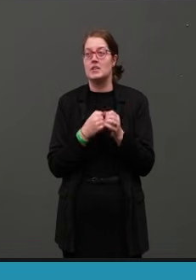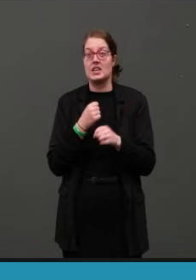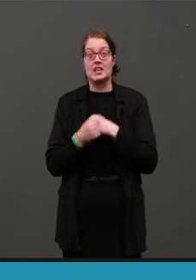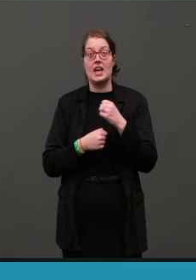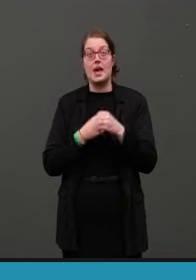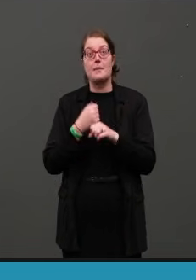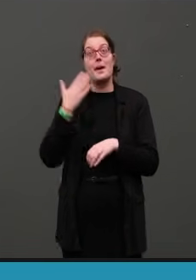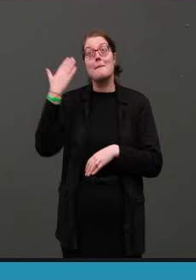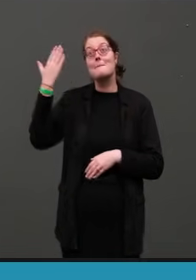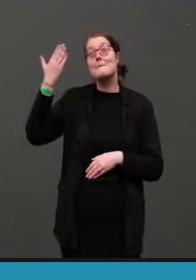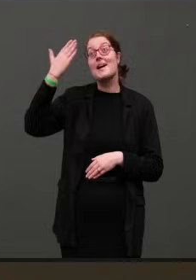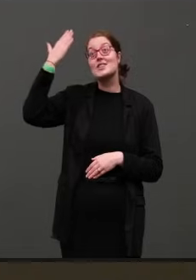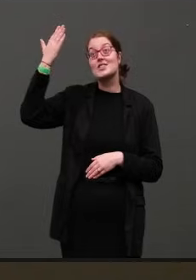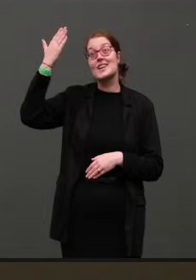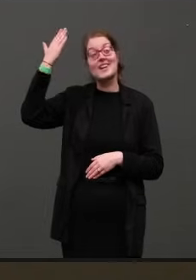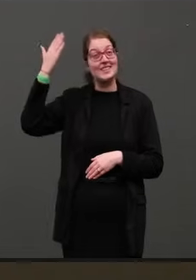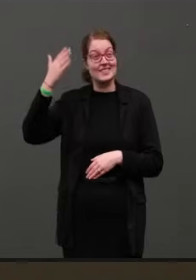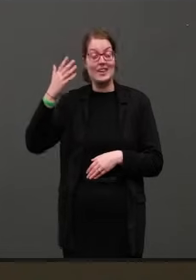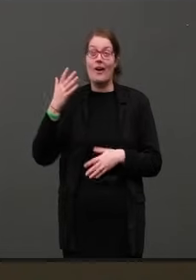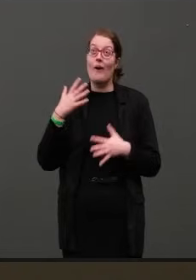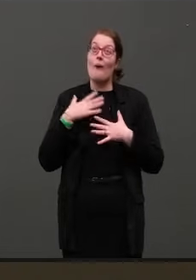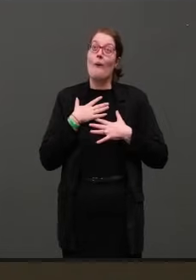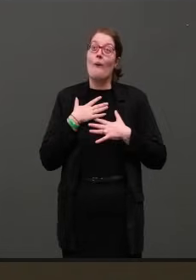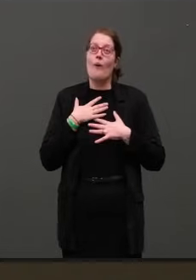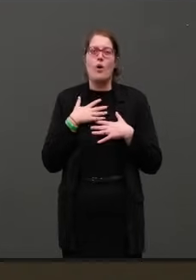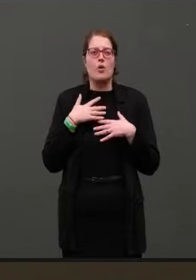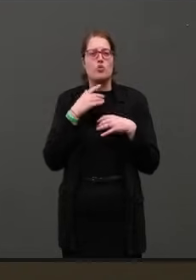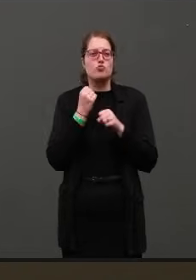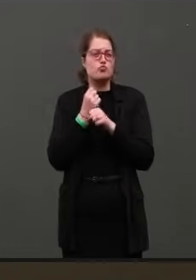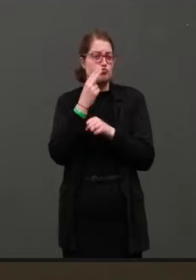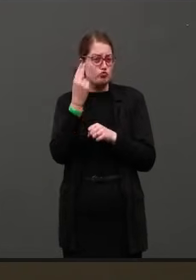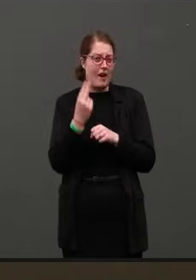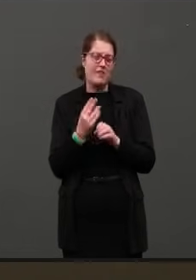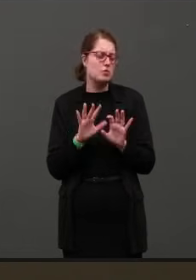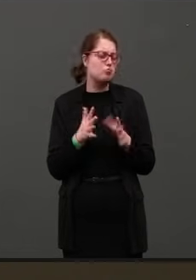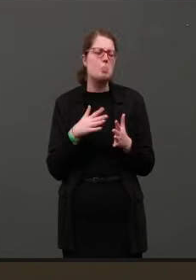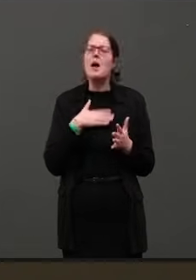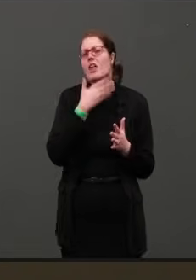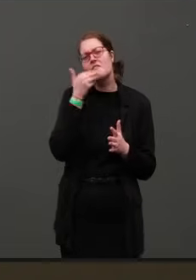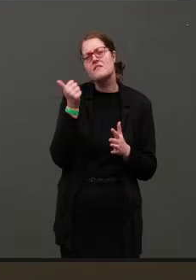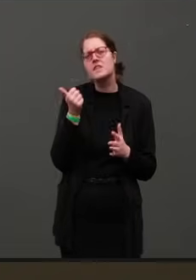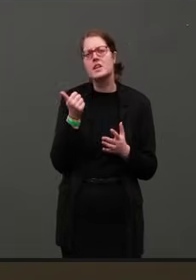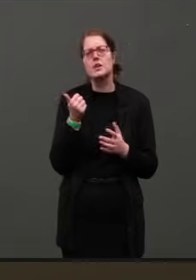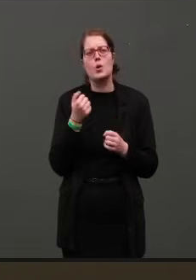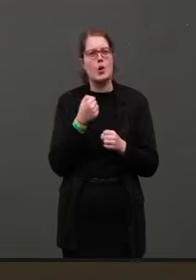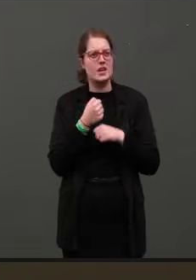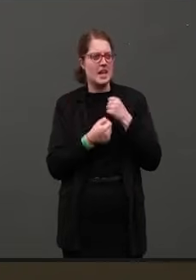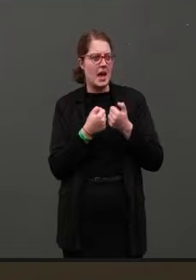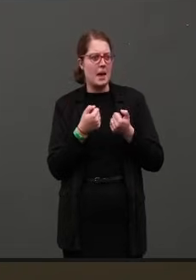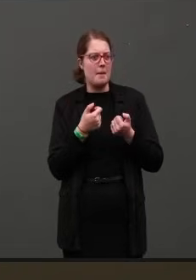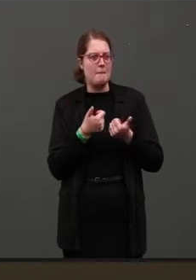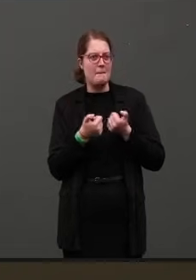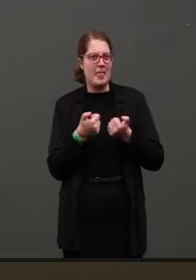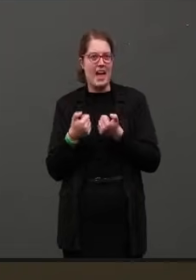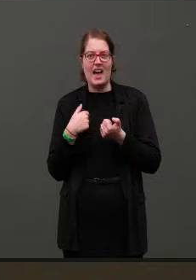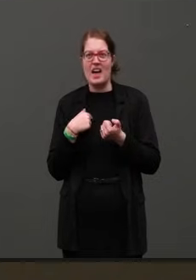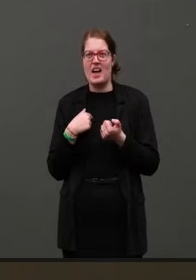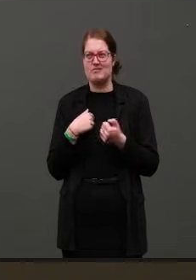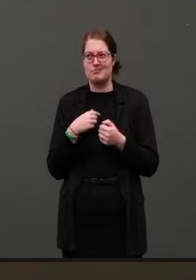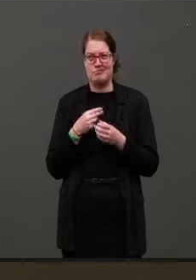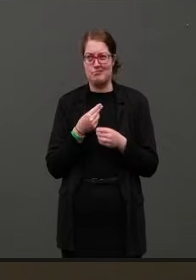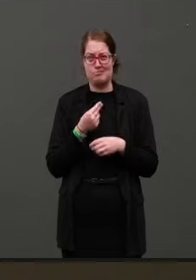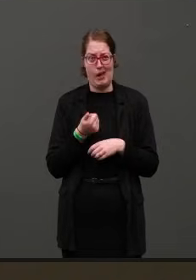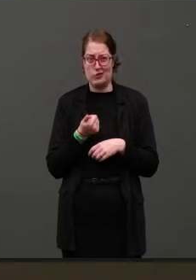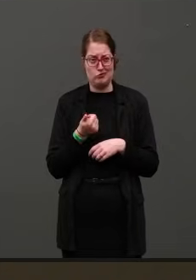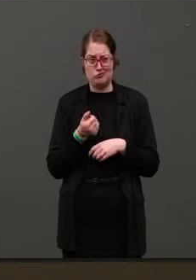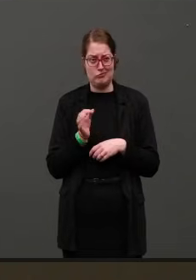of its wonderful graphics, although it did look lovely, or because of its amazing gameplay, of which there was basically none.